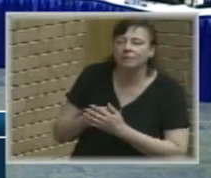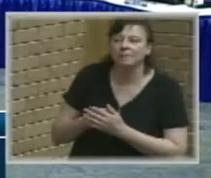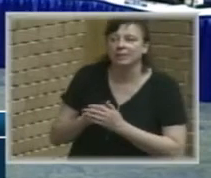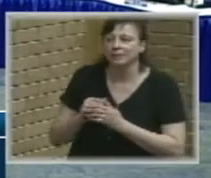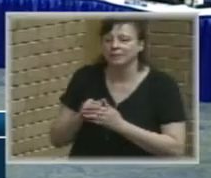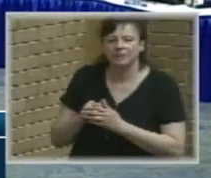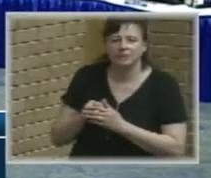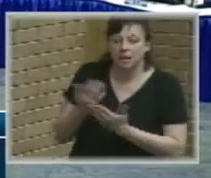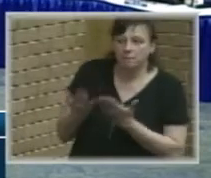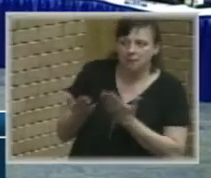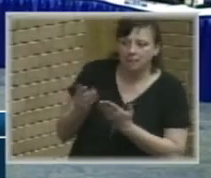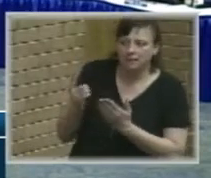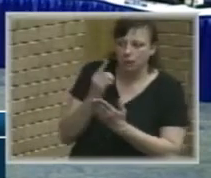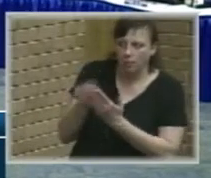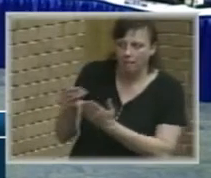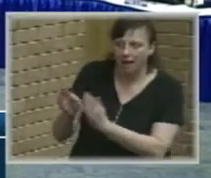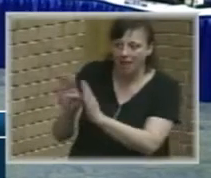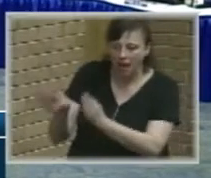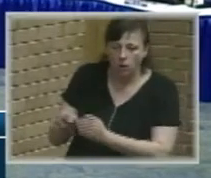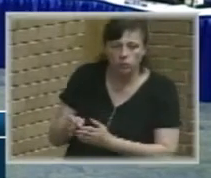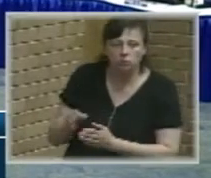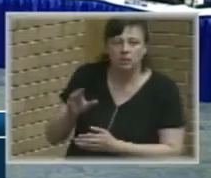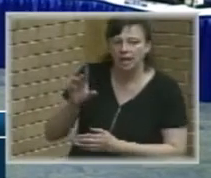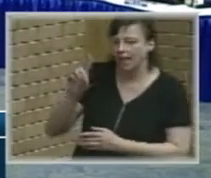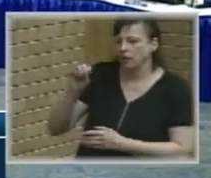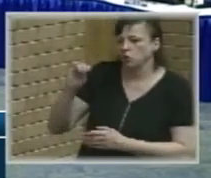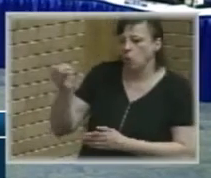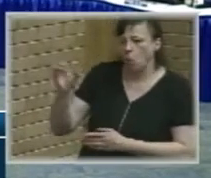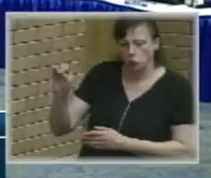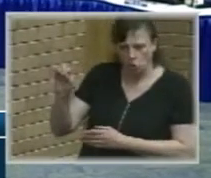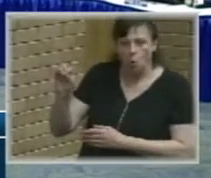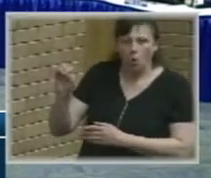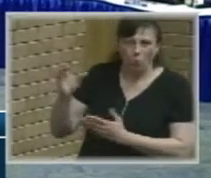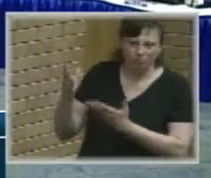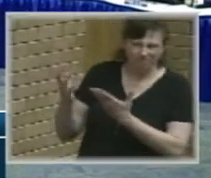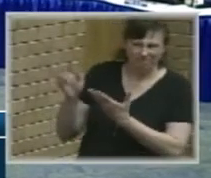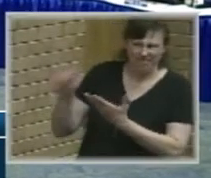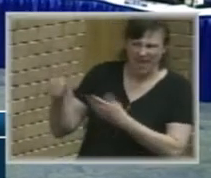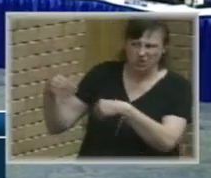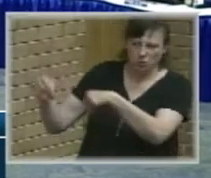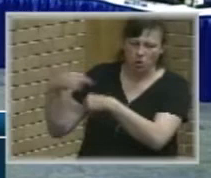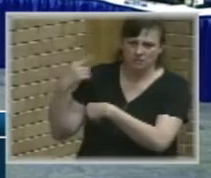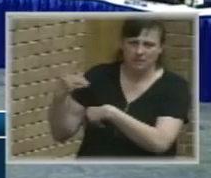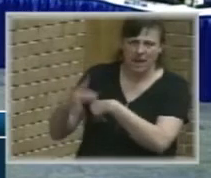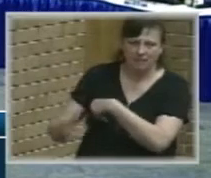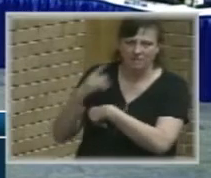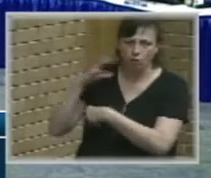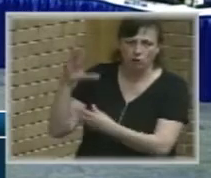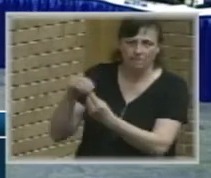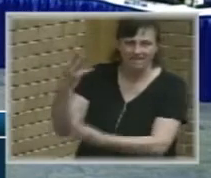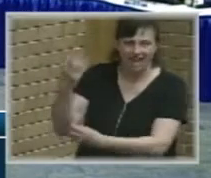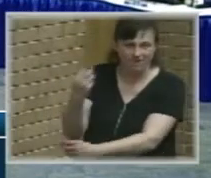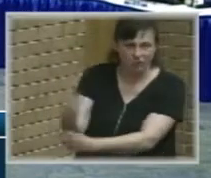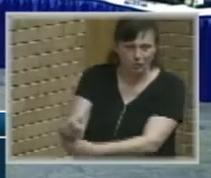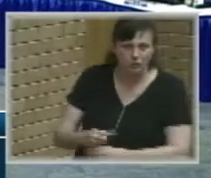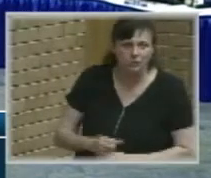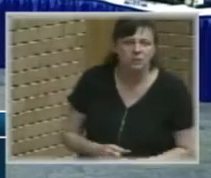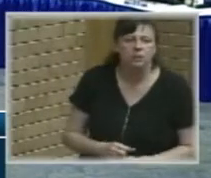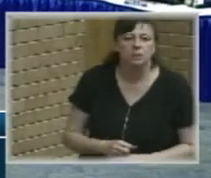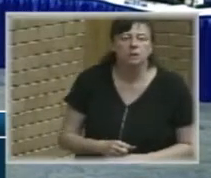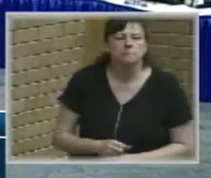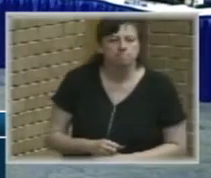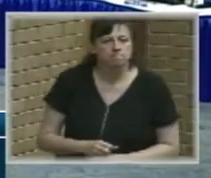be occupied. That dojo had been empty for about 5 years, I think, but then there's Welpley and Paul moved out,